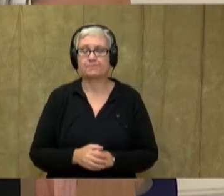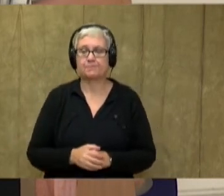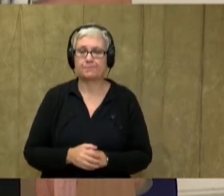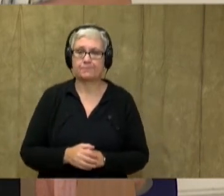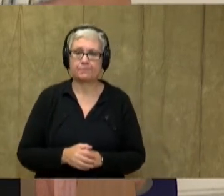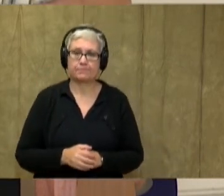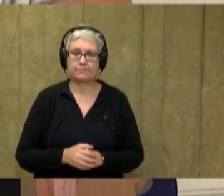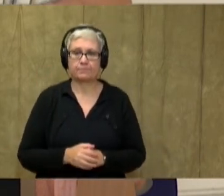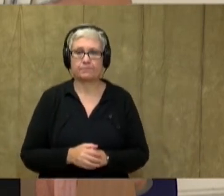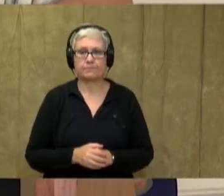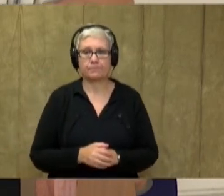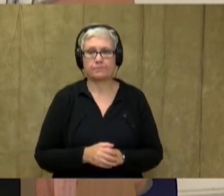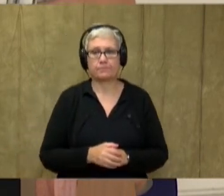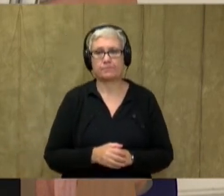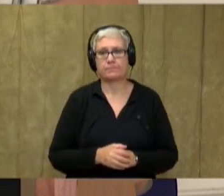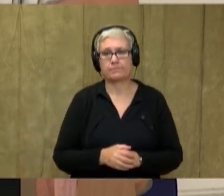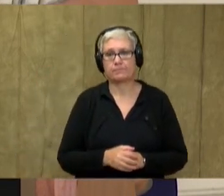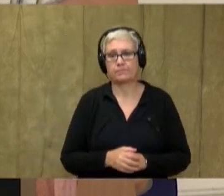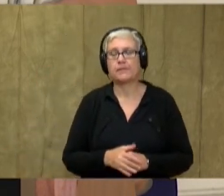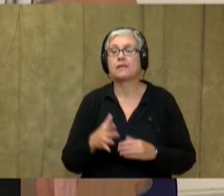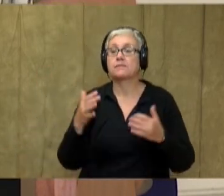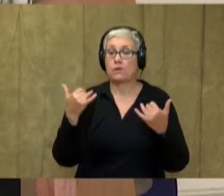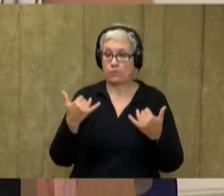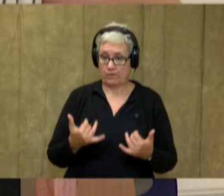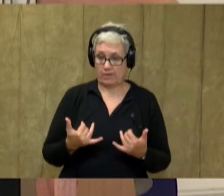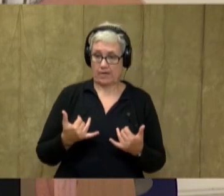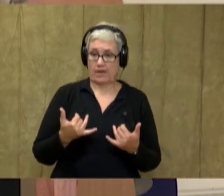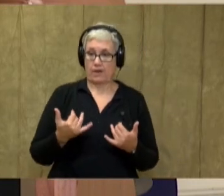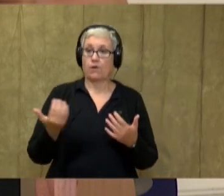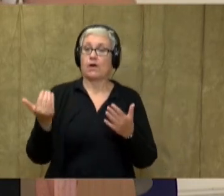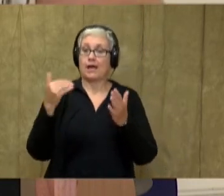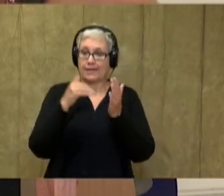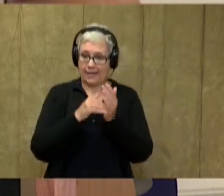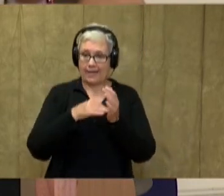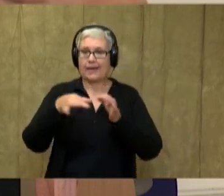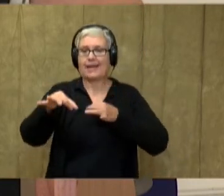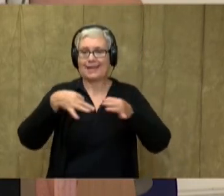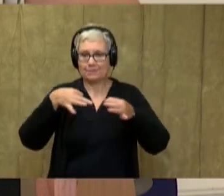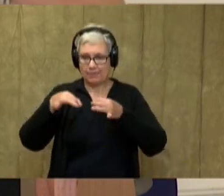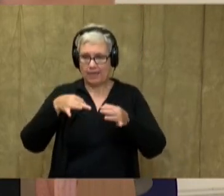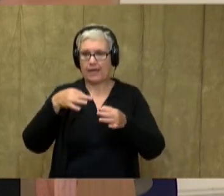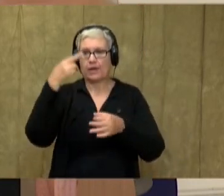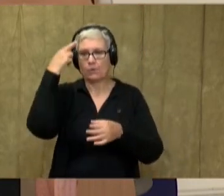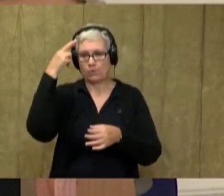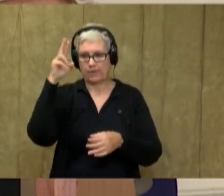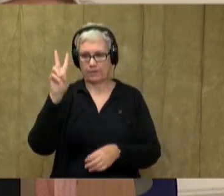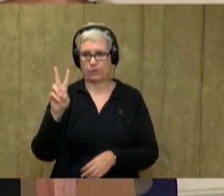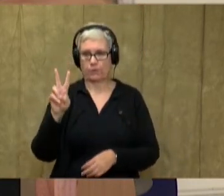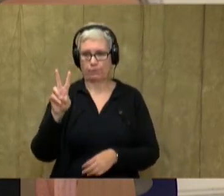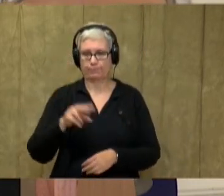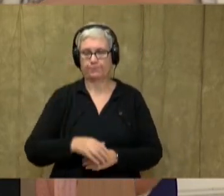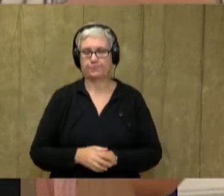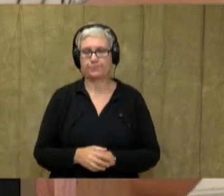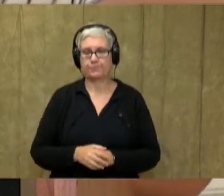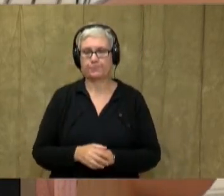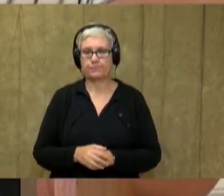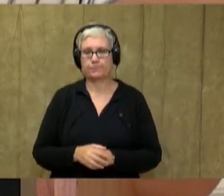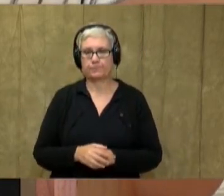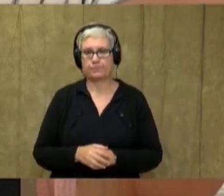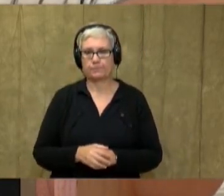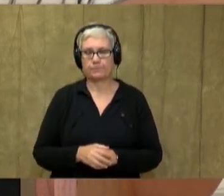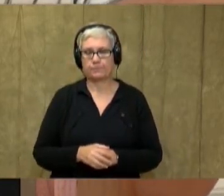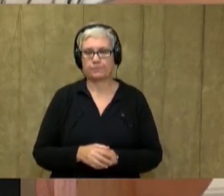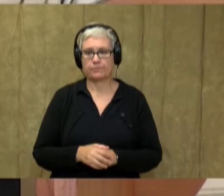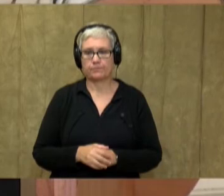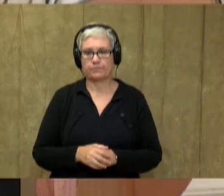now, this is when we come to the commentary on that. So we're explaining, we're talking about what that is. I use the